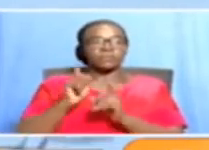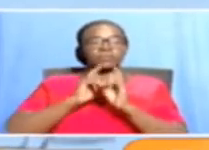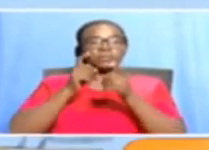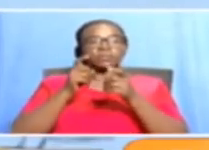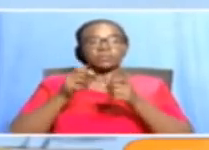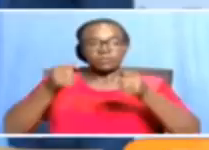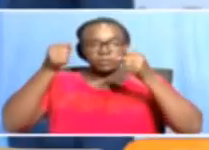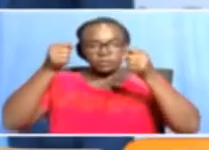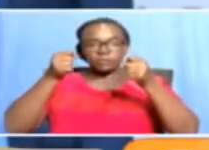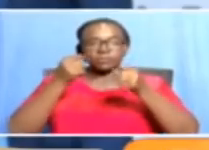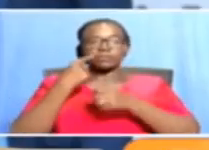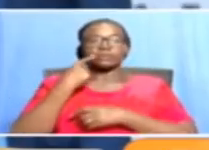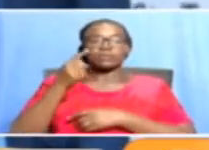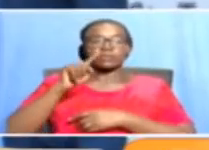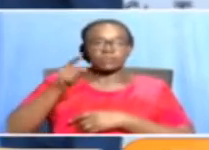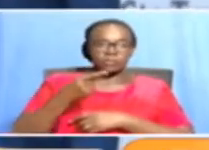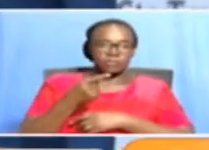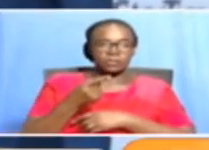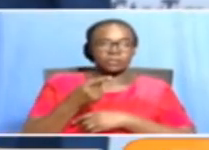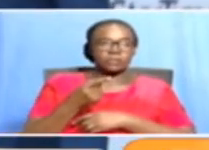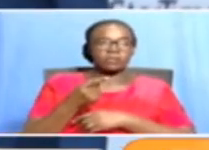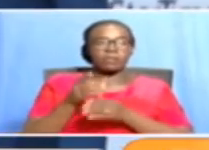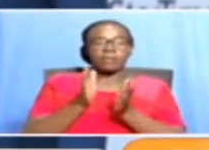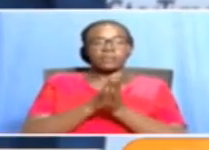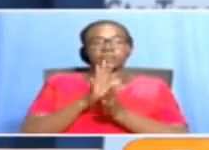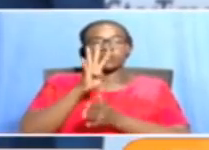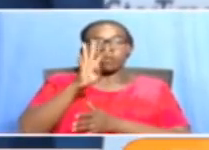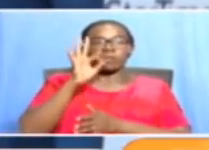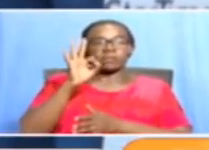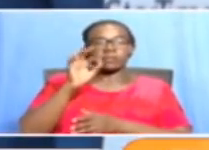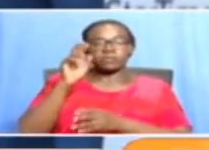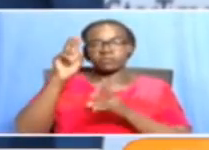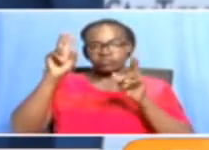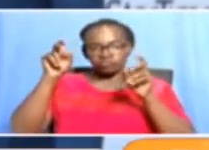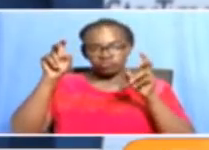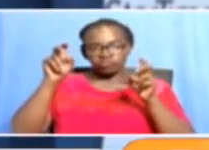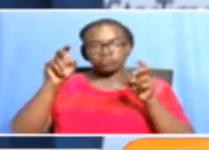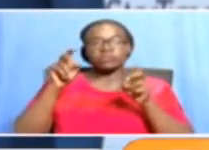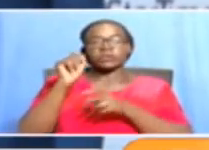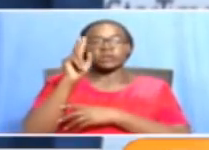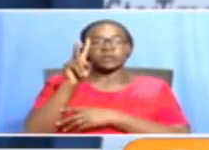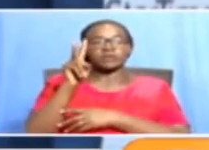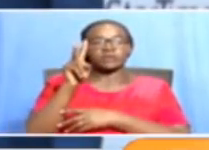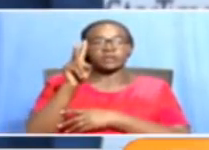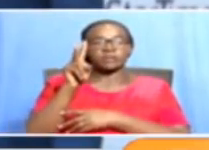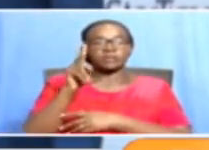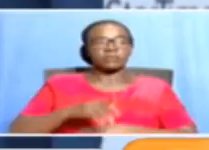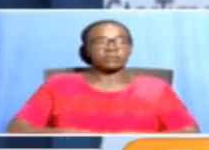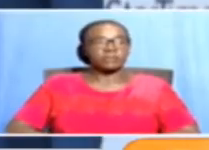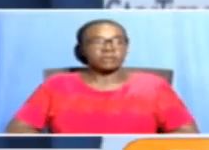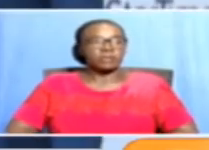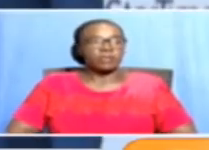trophy, 100,000 Kenya shillings, and a 43-inch StarTimes digital TV set.